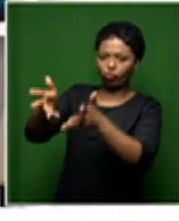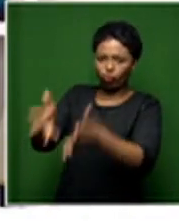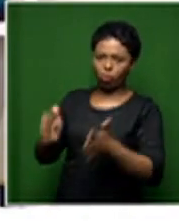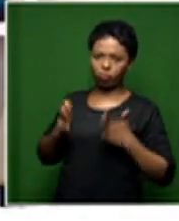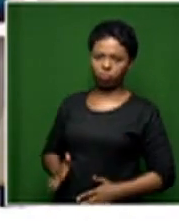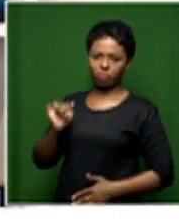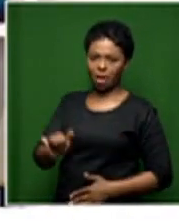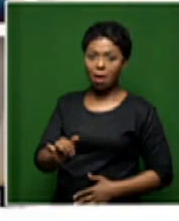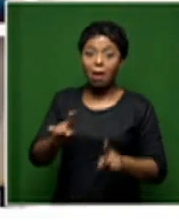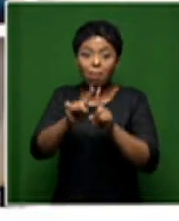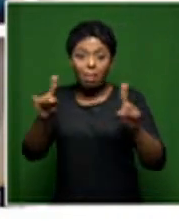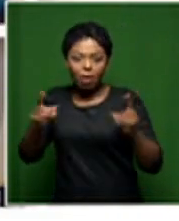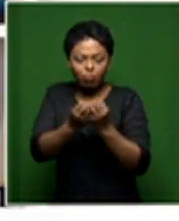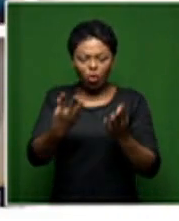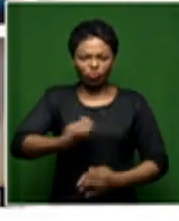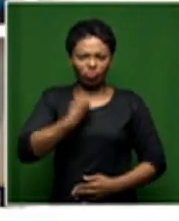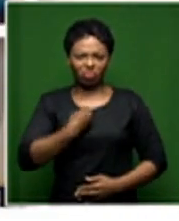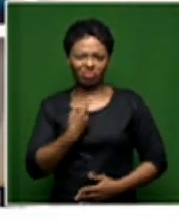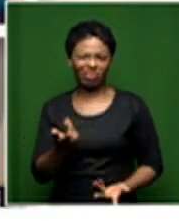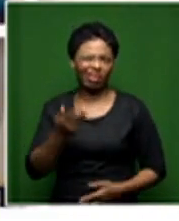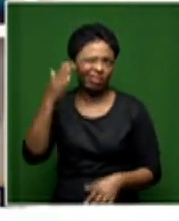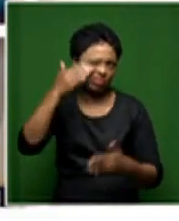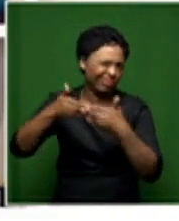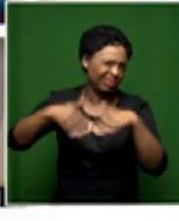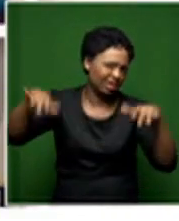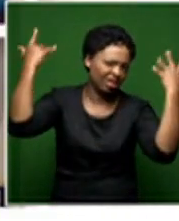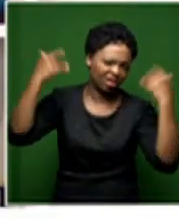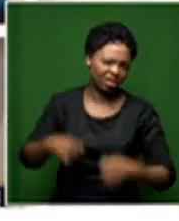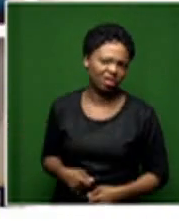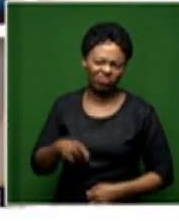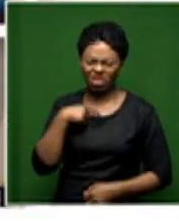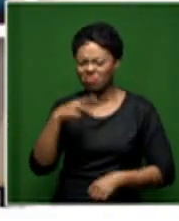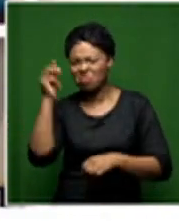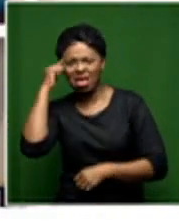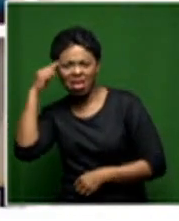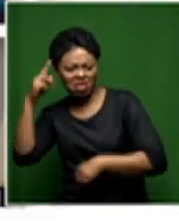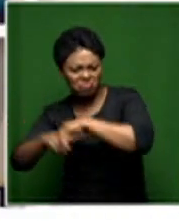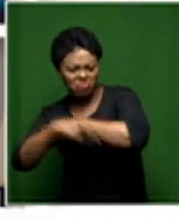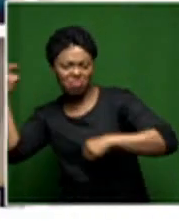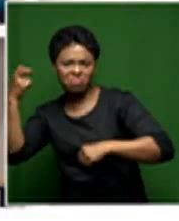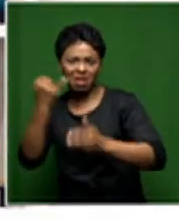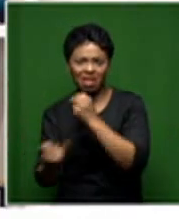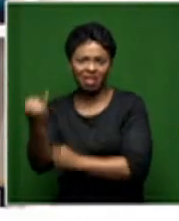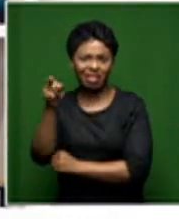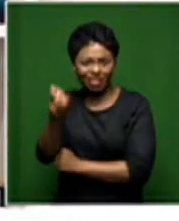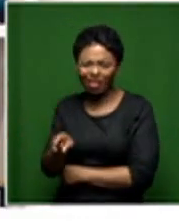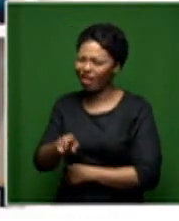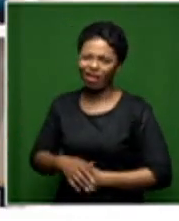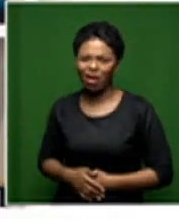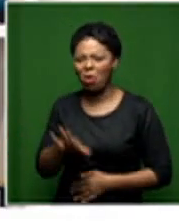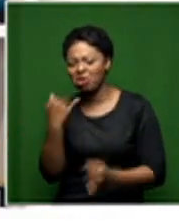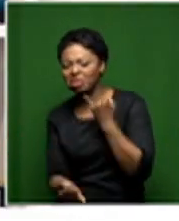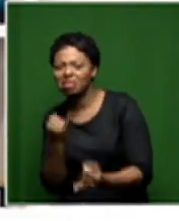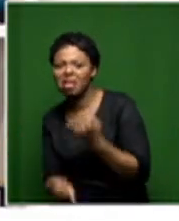look at these things as a collective narration of human trafficking and sex slavery, because they're thinking that they will go